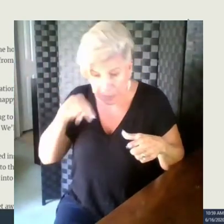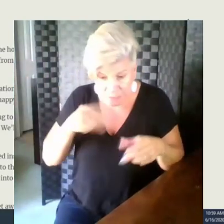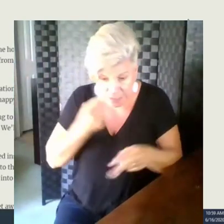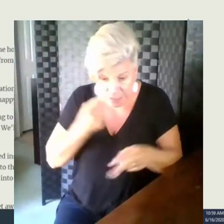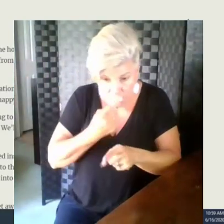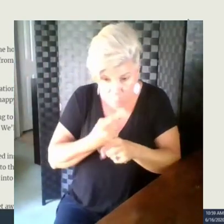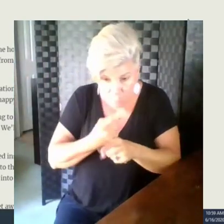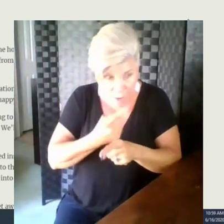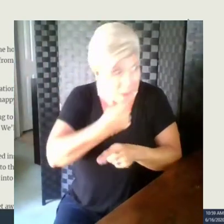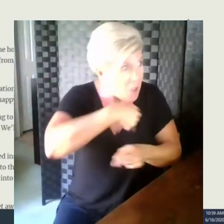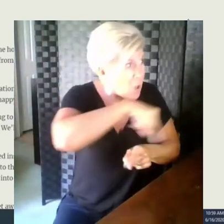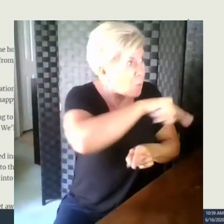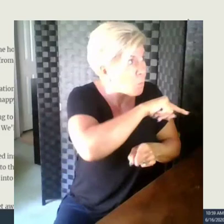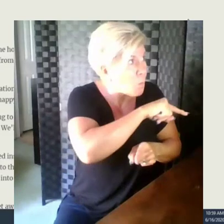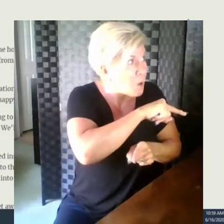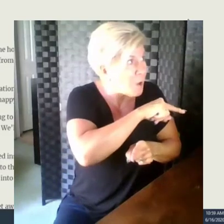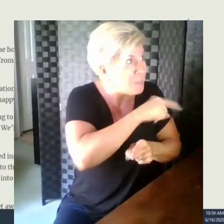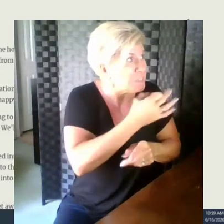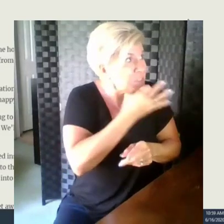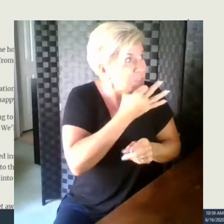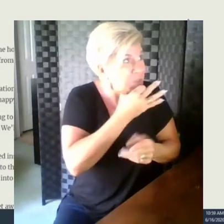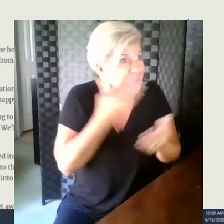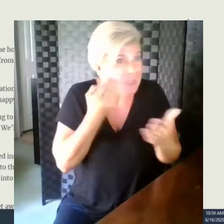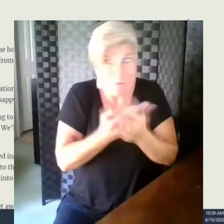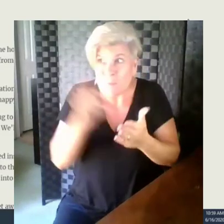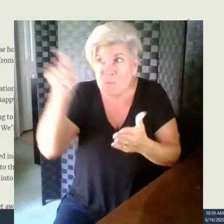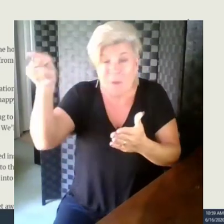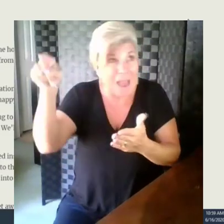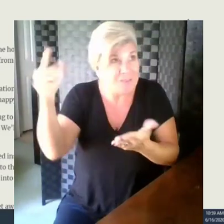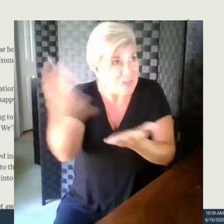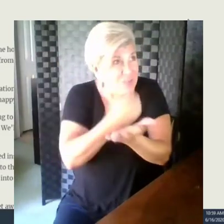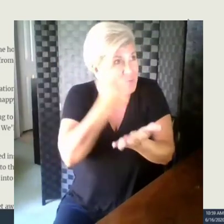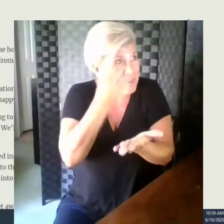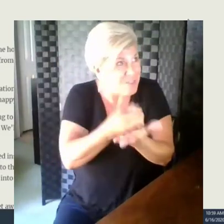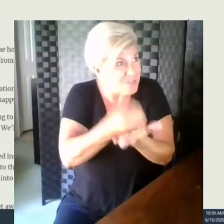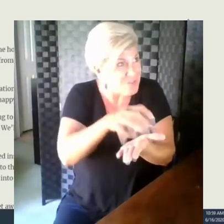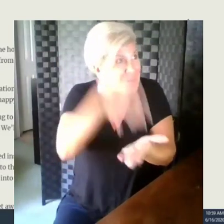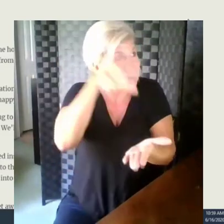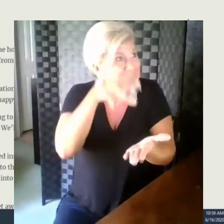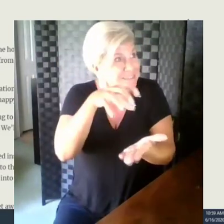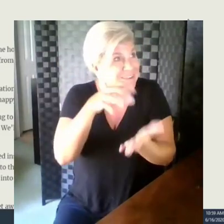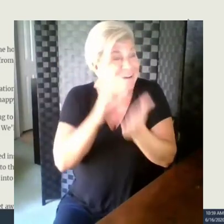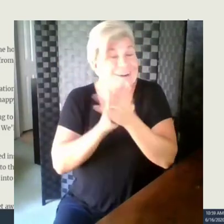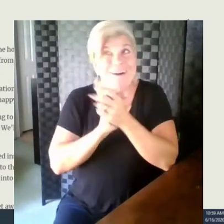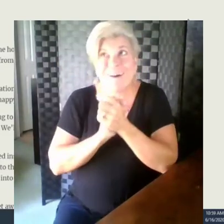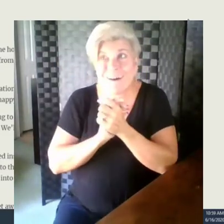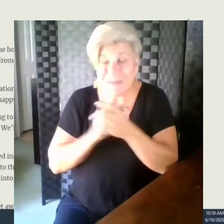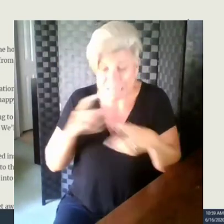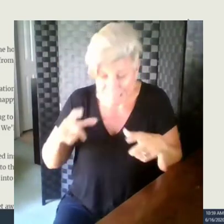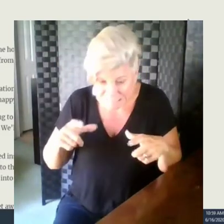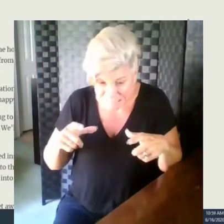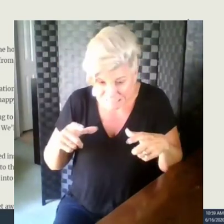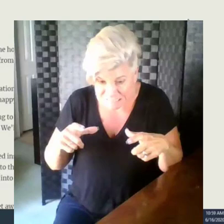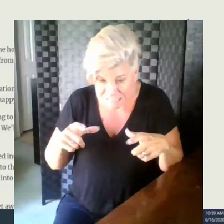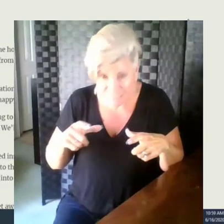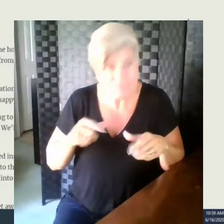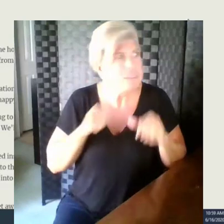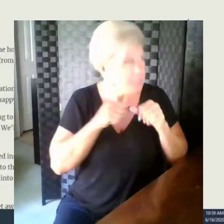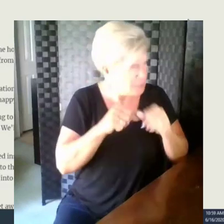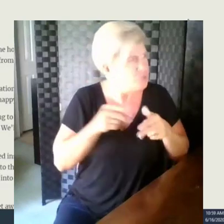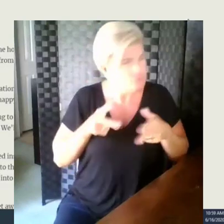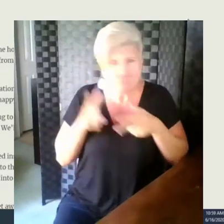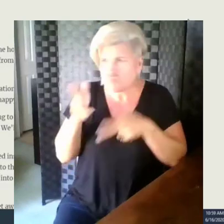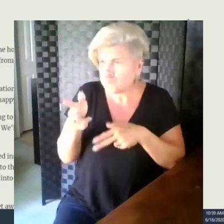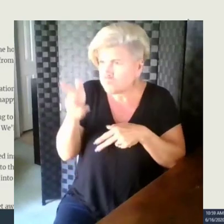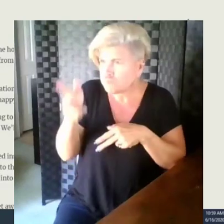then he and his crew were just hours away from acquiring a treasure beyond their wildest dreams. Stay on course,